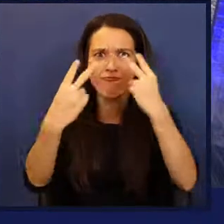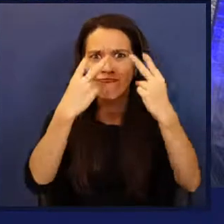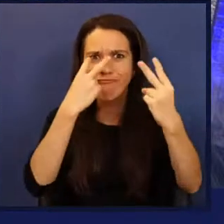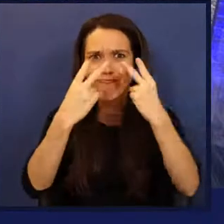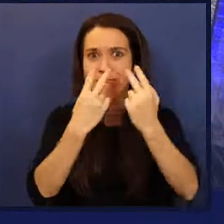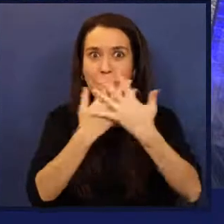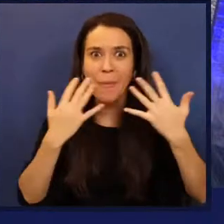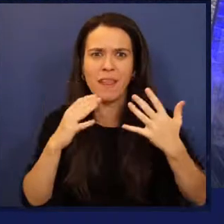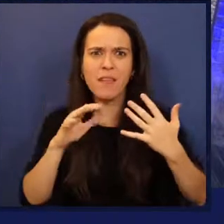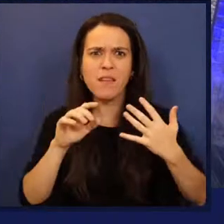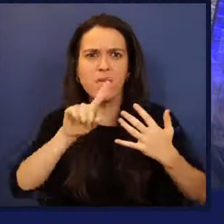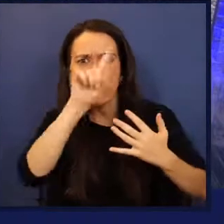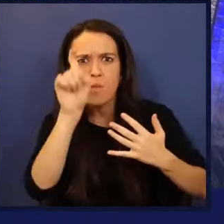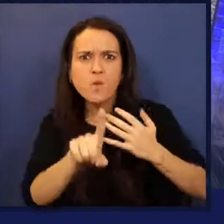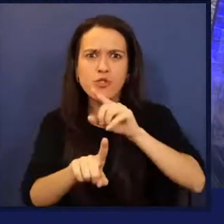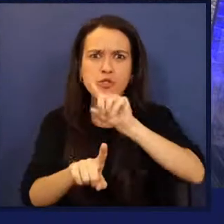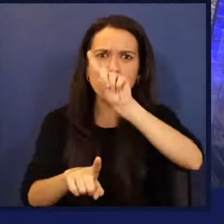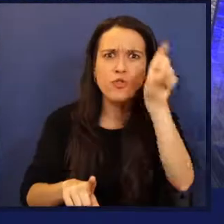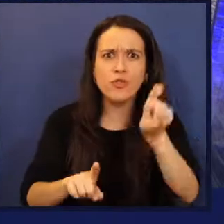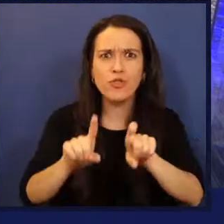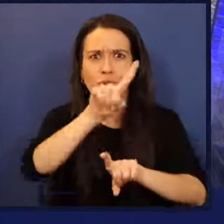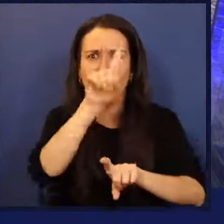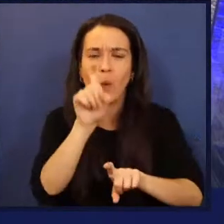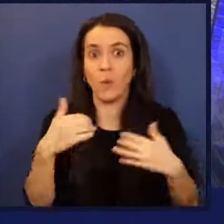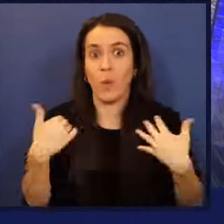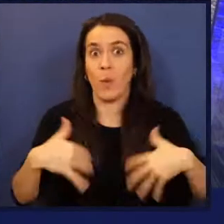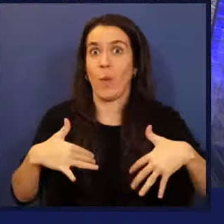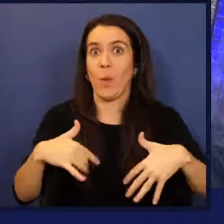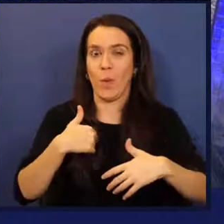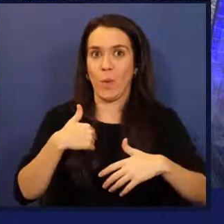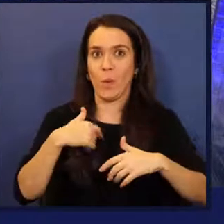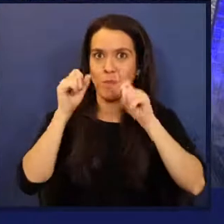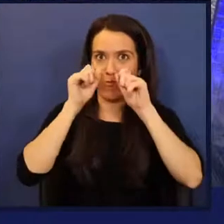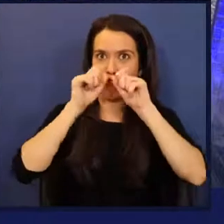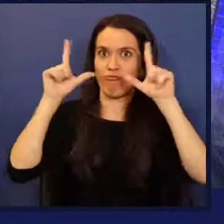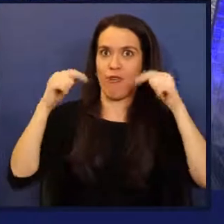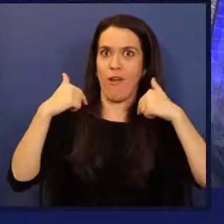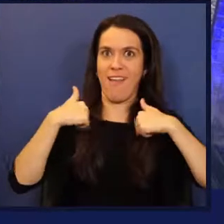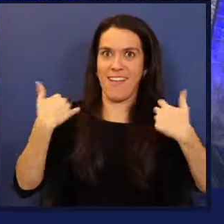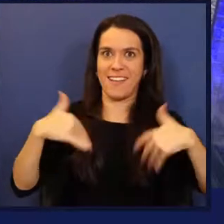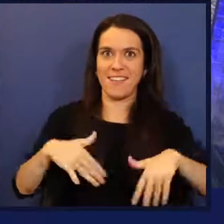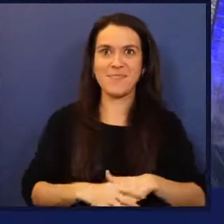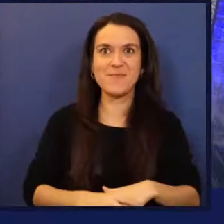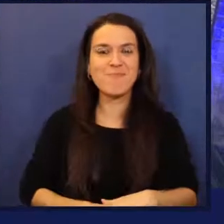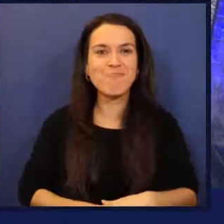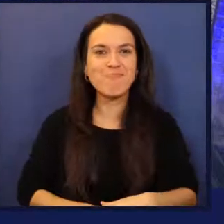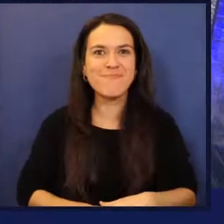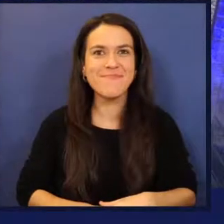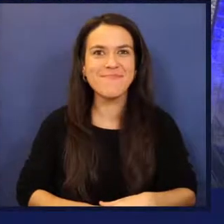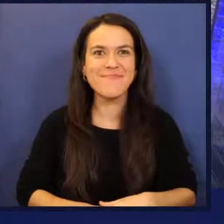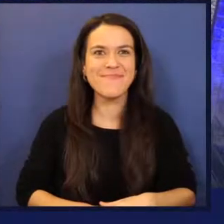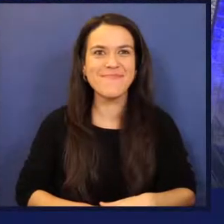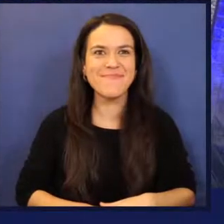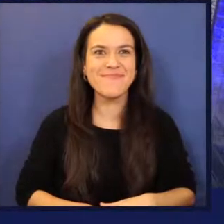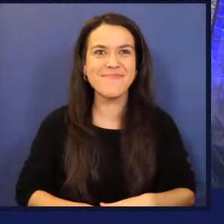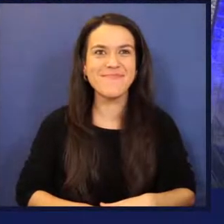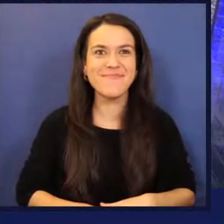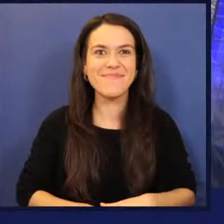actually. And I'm happy I really enjoyed the session. Yeah, I really